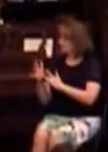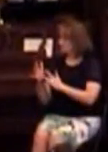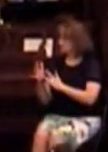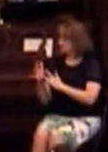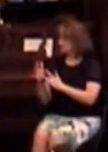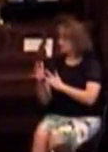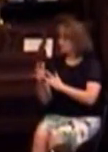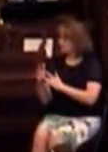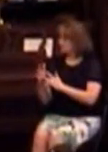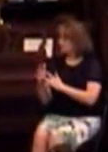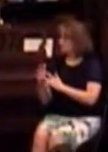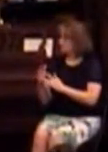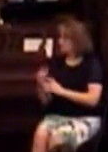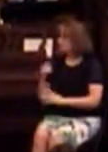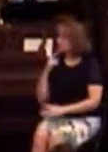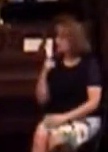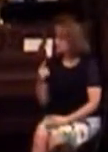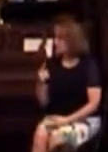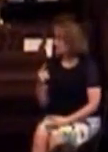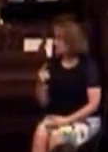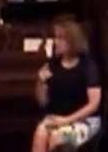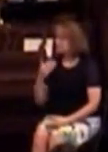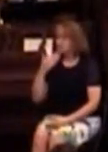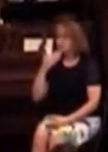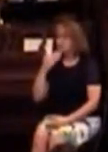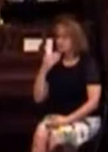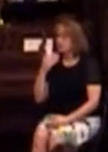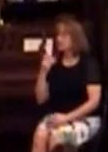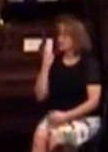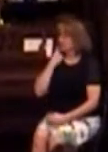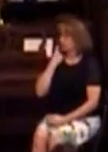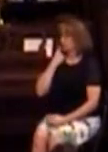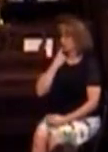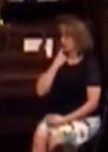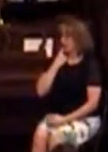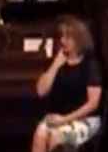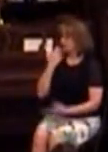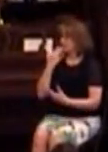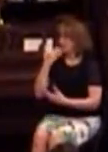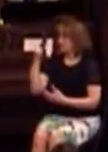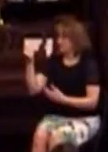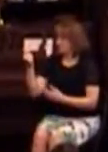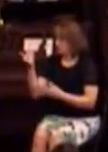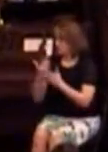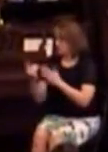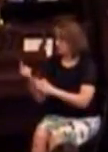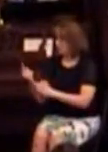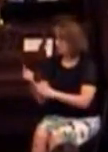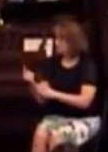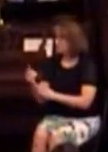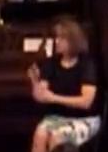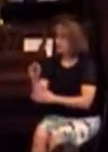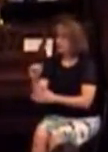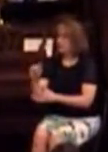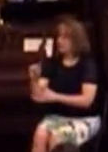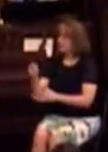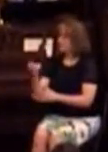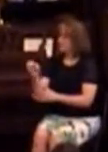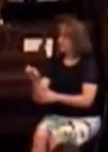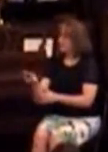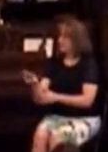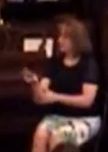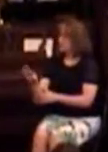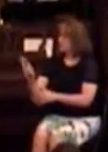Jesus said, just healed somebody. And after having healed somebody, it says this, Matthew 9:27.